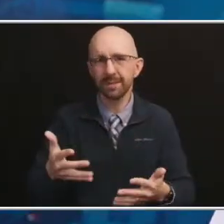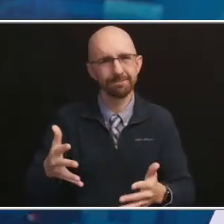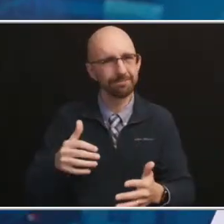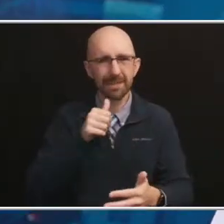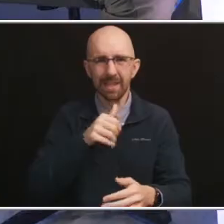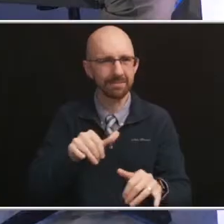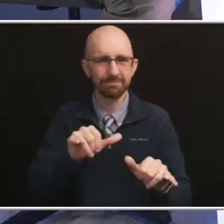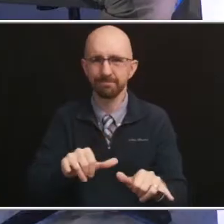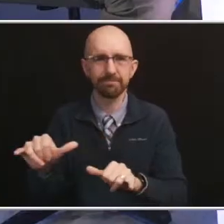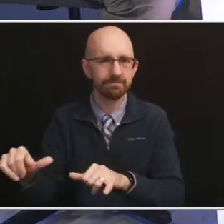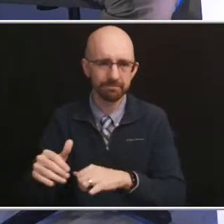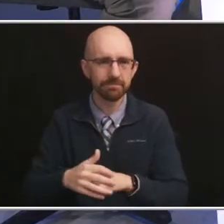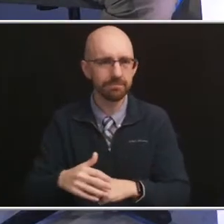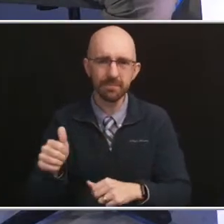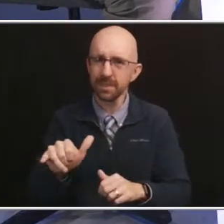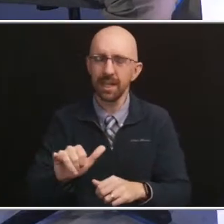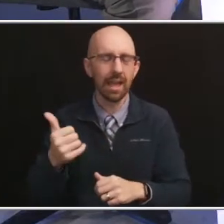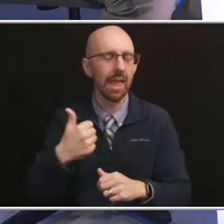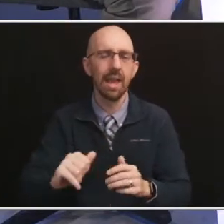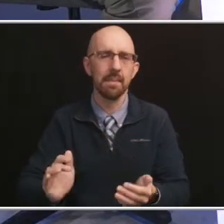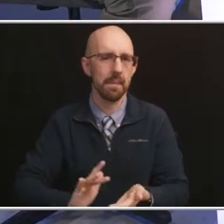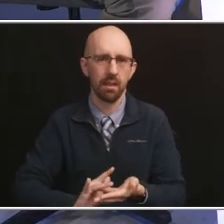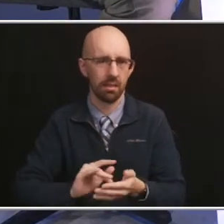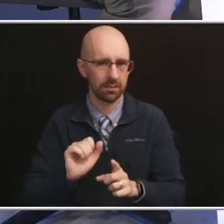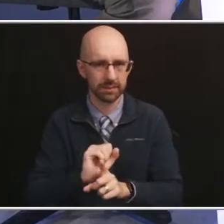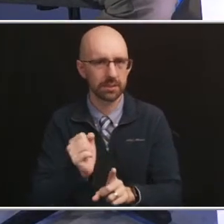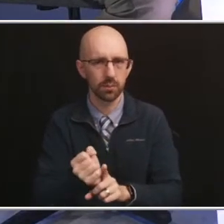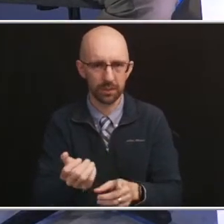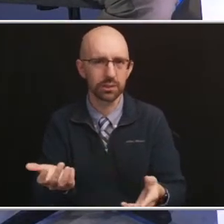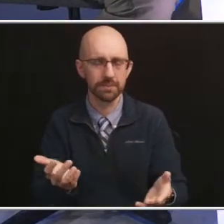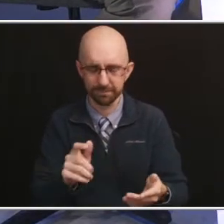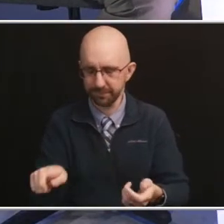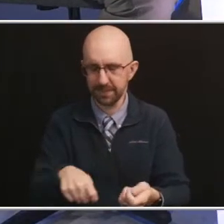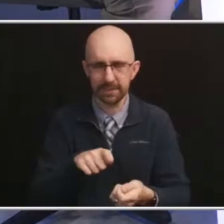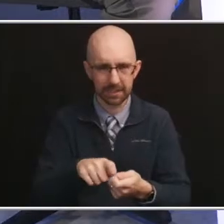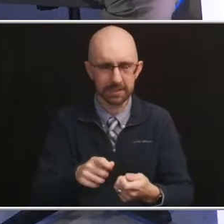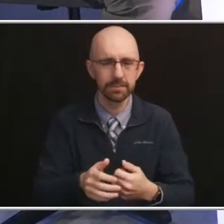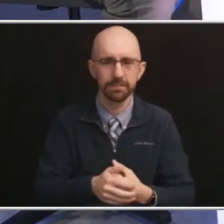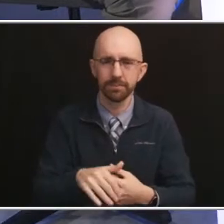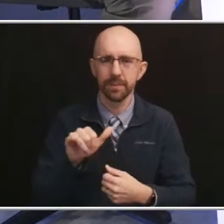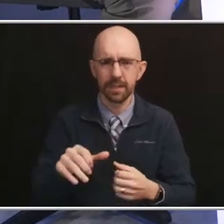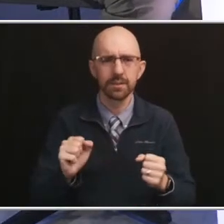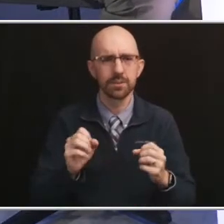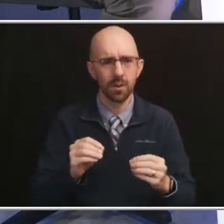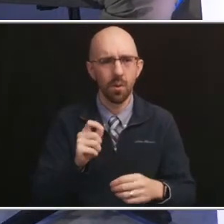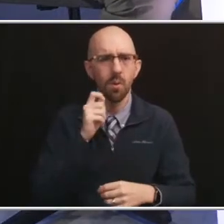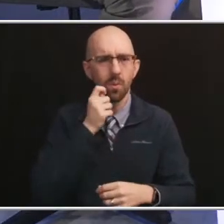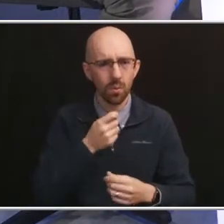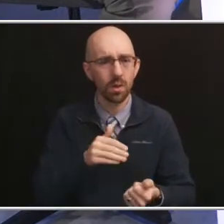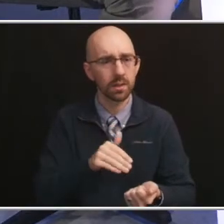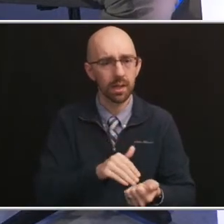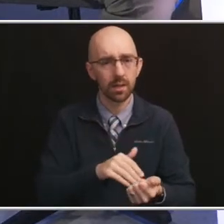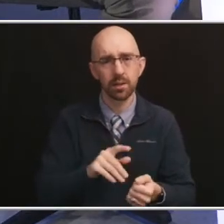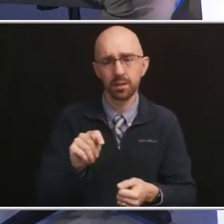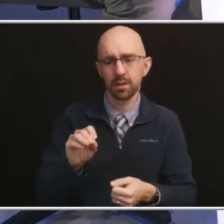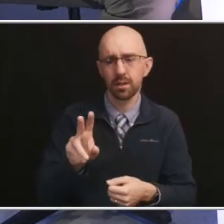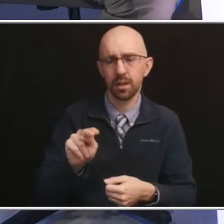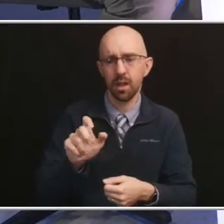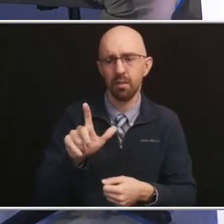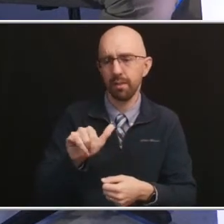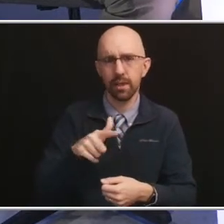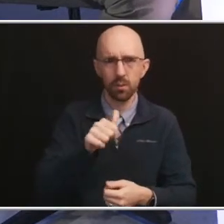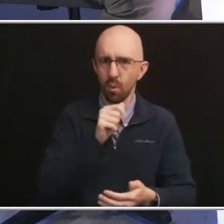in any medical situation. Exactly. That is so cool. Dr. Townley, you don't treat Brent, but you're the